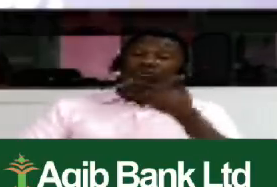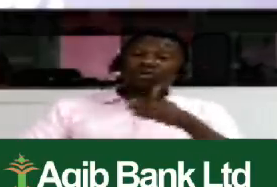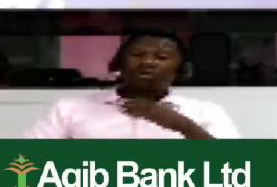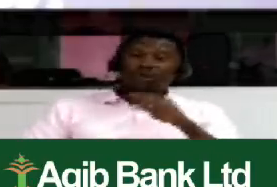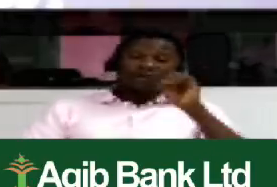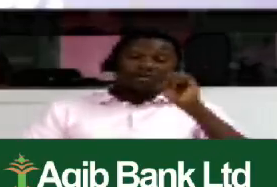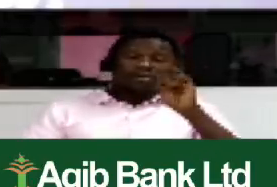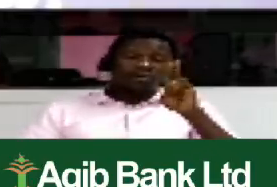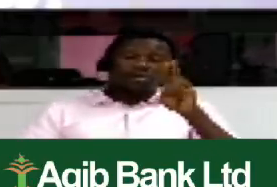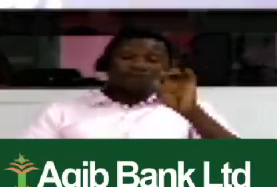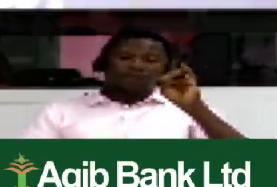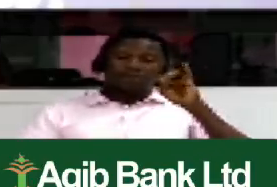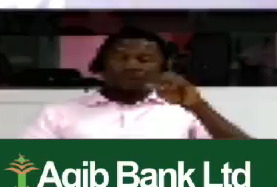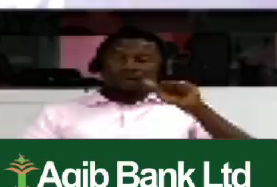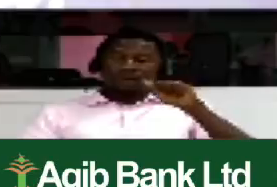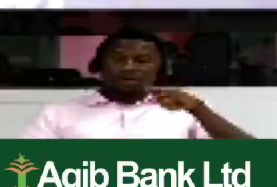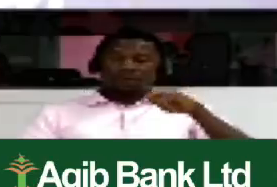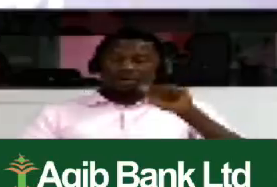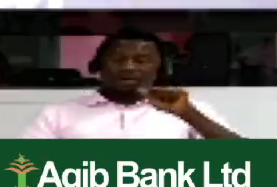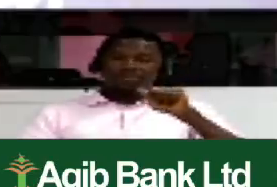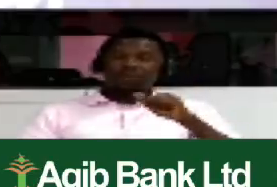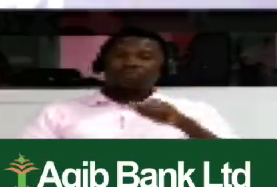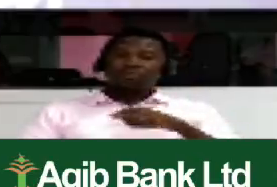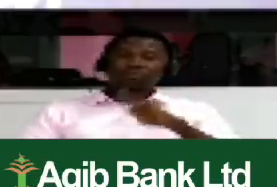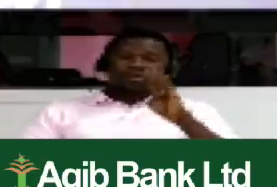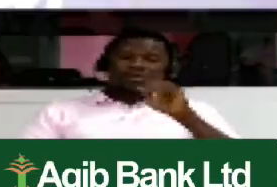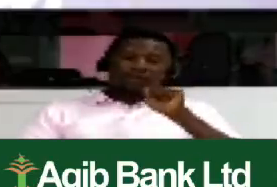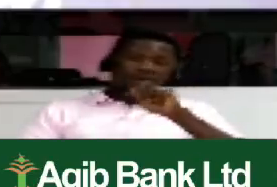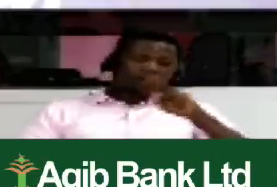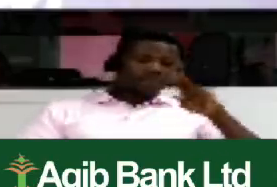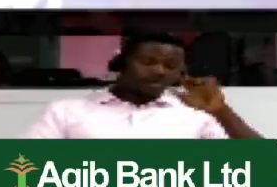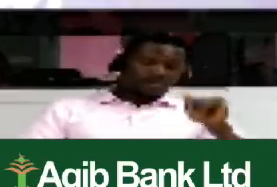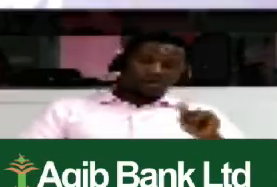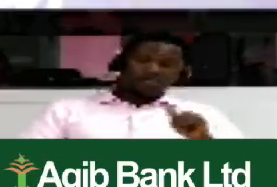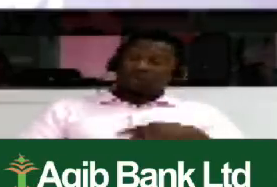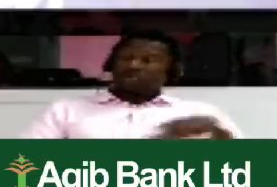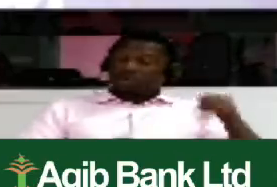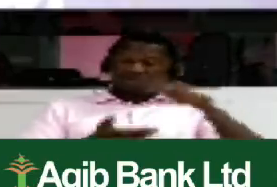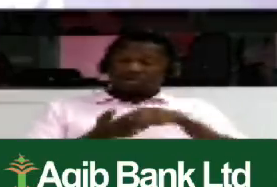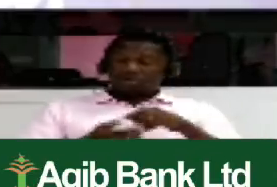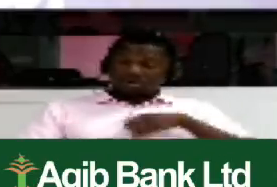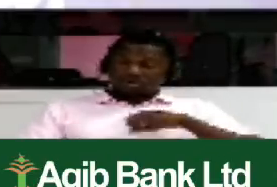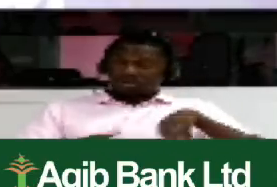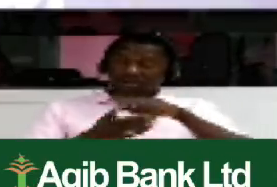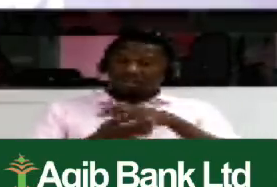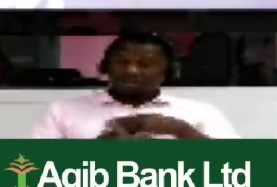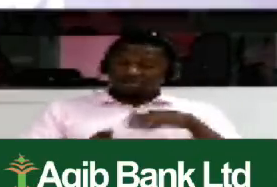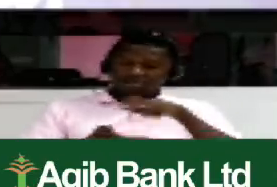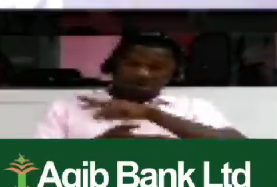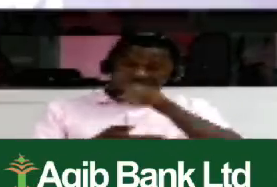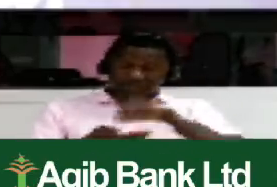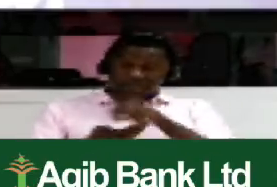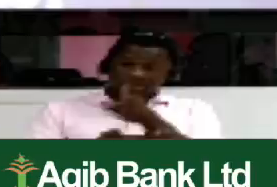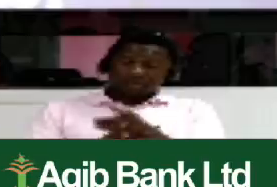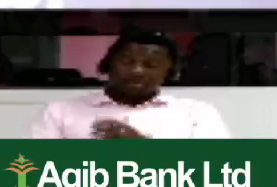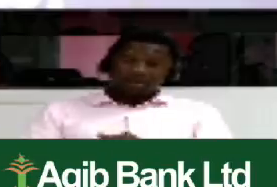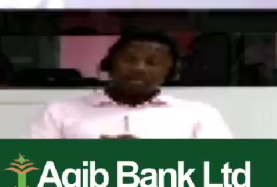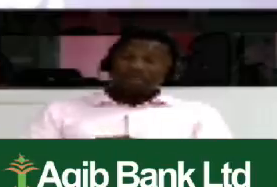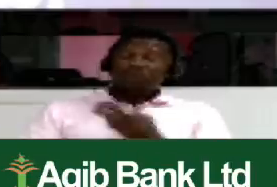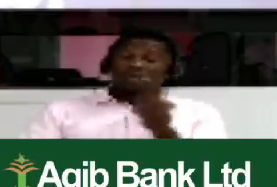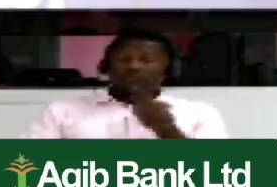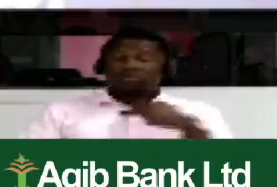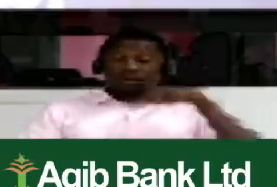Obari. So we are all putting our place, or we are all putting ourselves in his place. That was obviously our